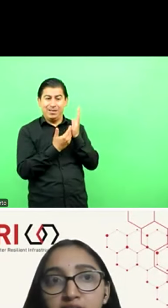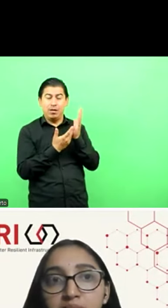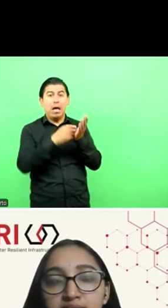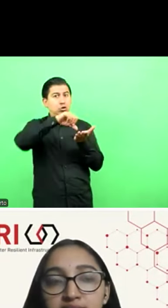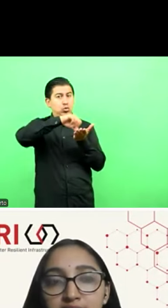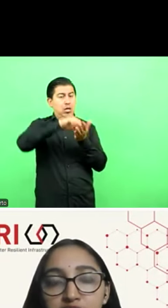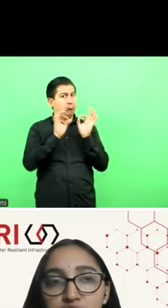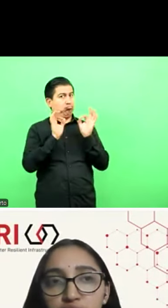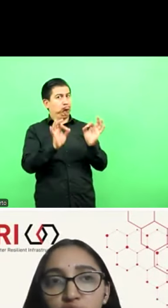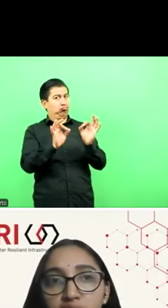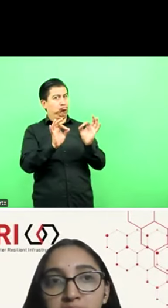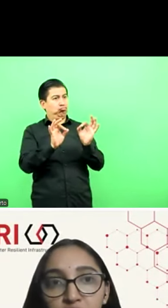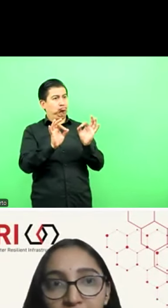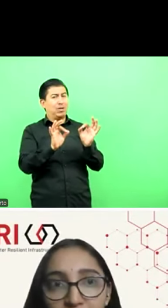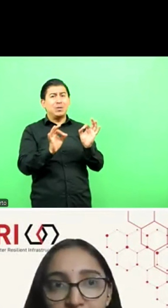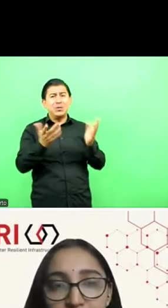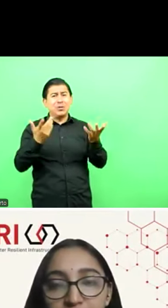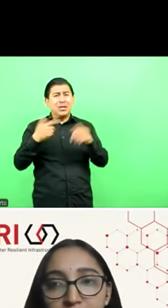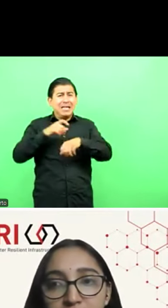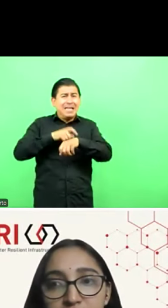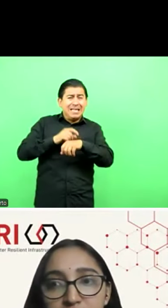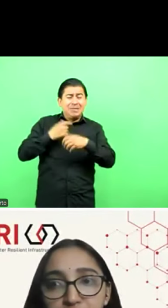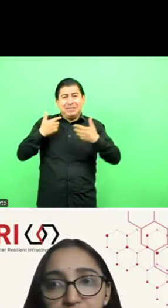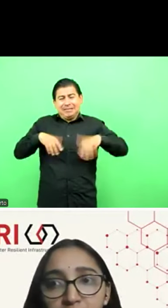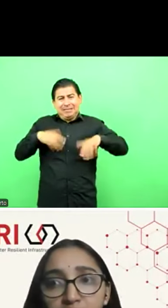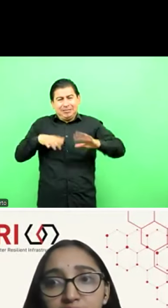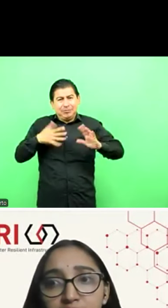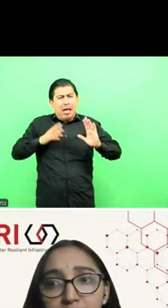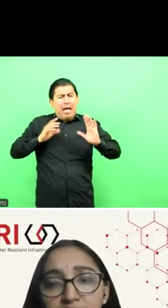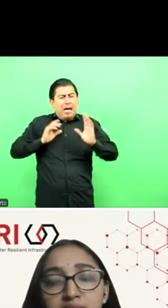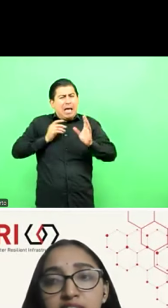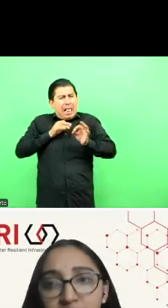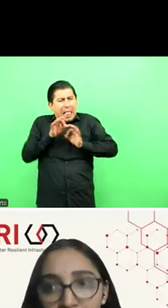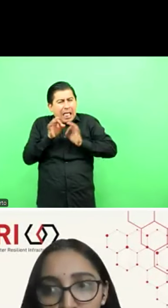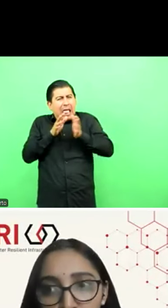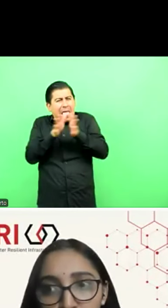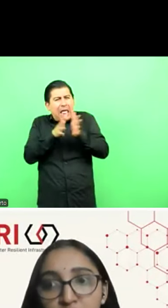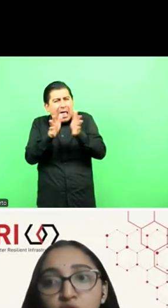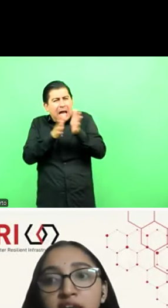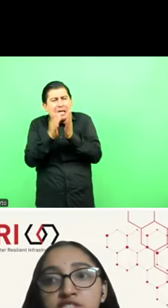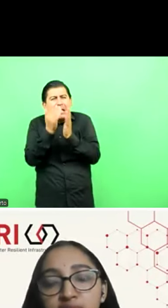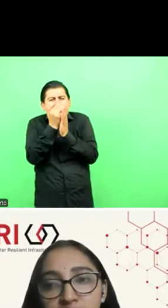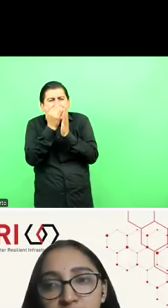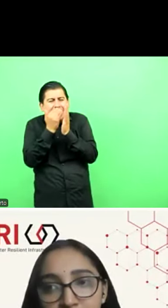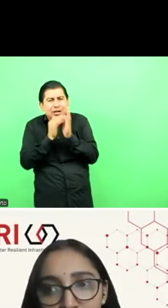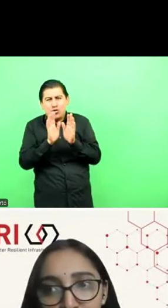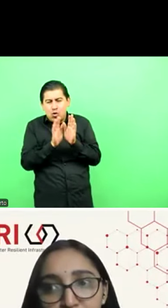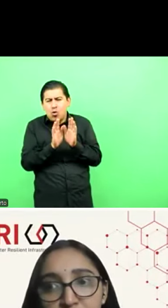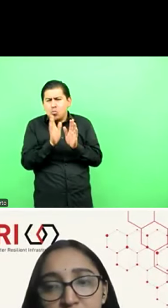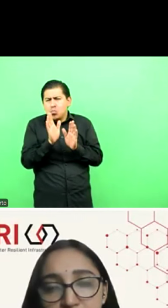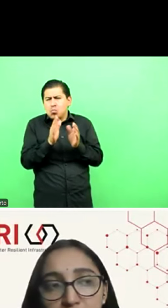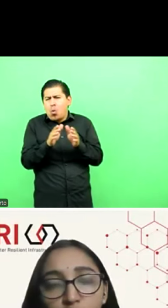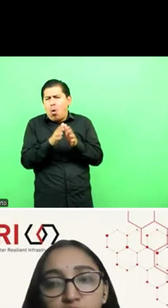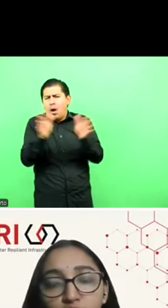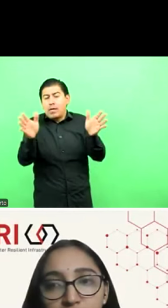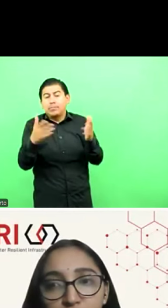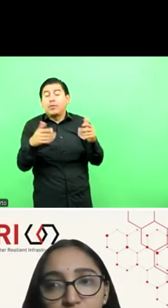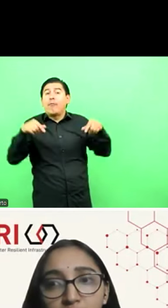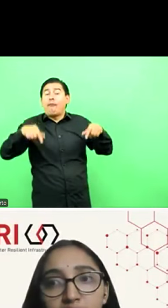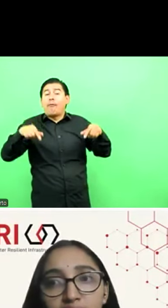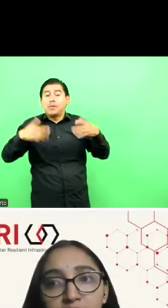But basically, for improved awareness and capacities, we are developing training modules for each of these critical infrastructure. On